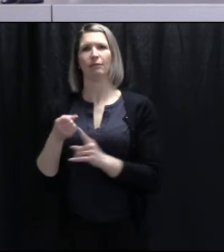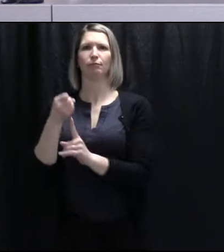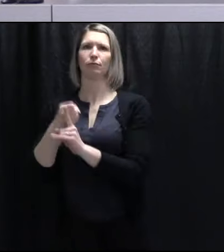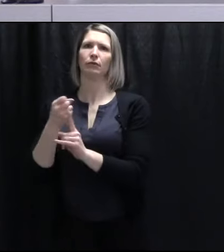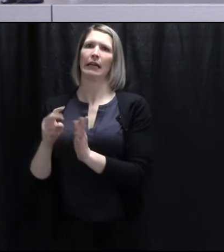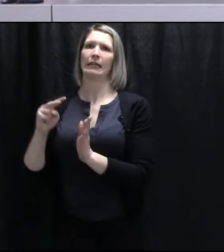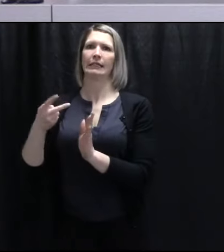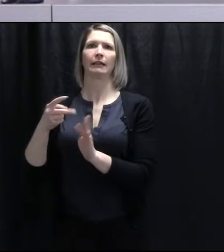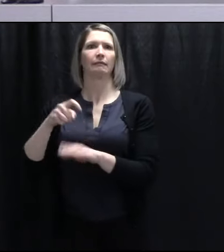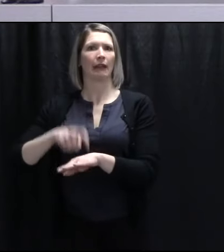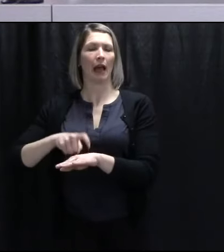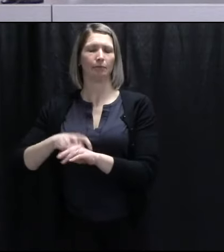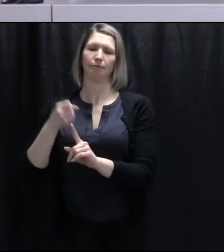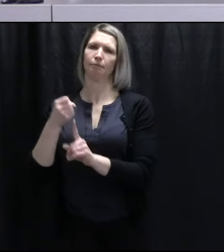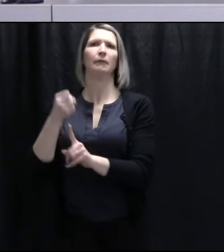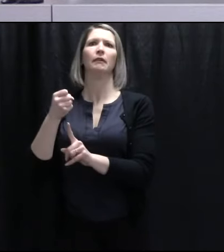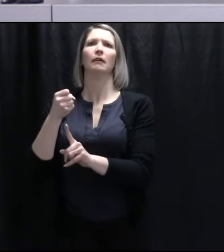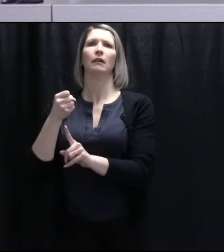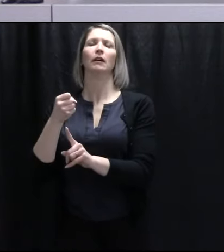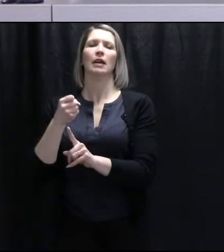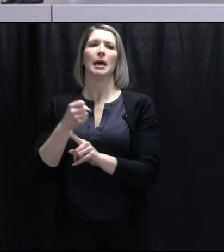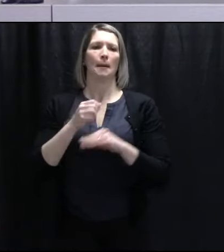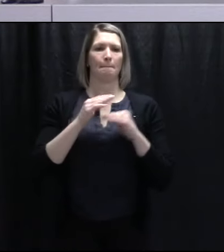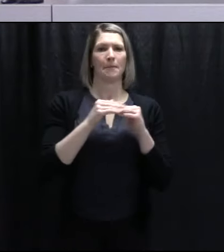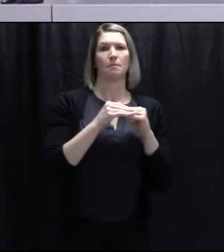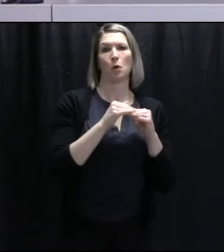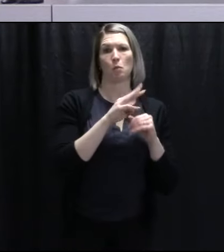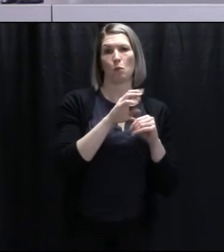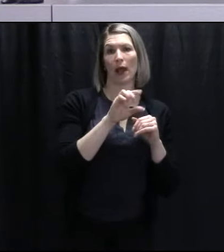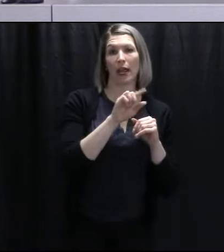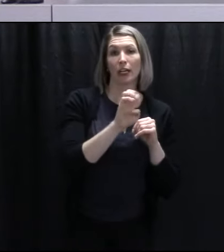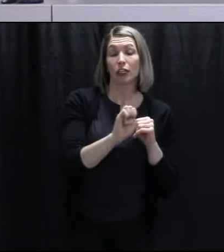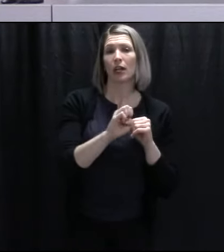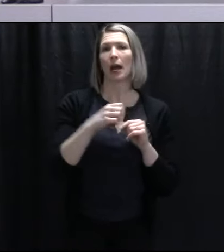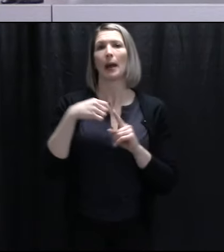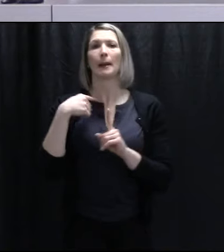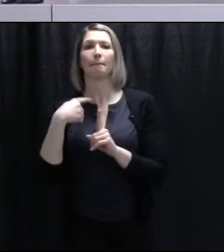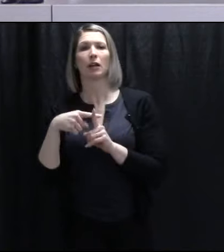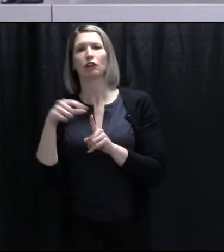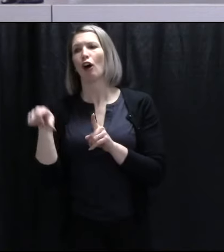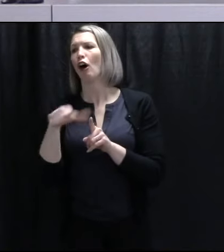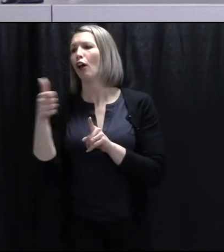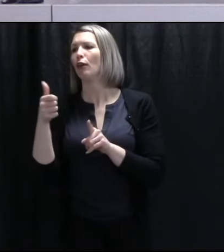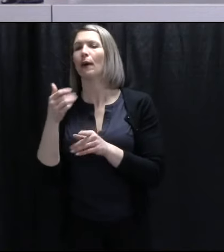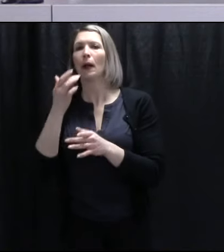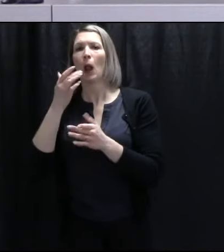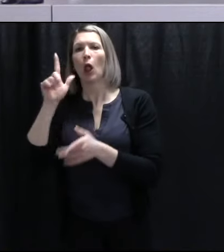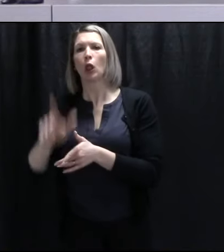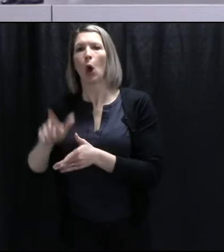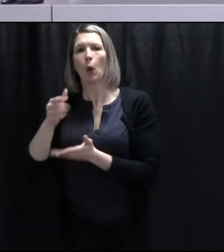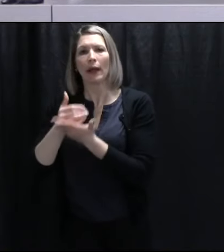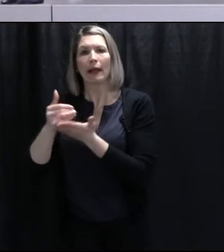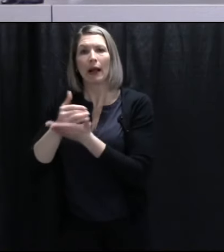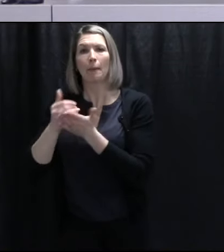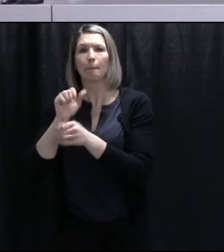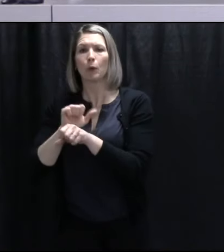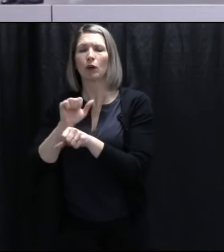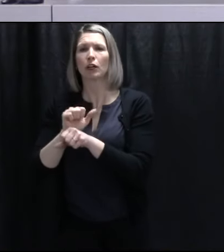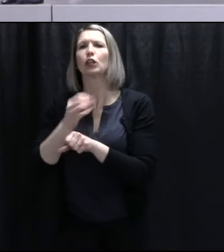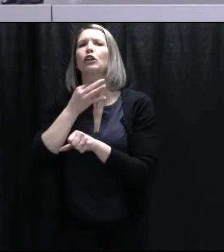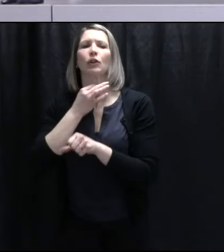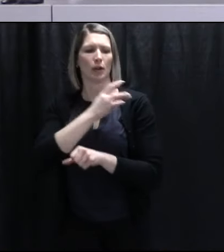keep things running also happen to be minimum wage workers, I don't know if the province is considering revisiting its decision on minimum wage to maybe increase